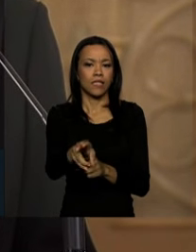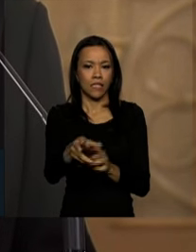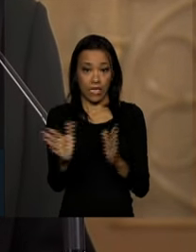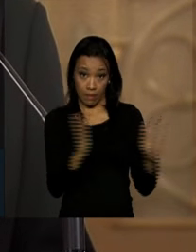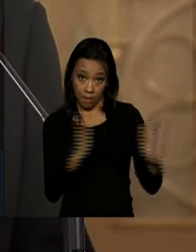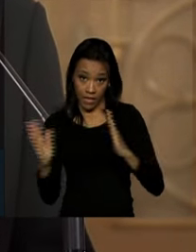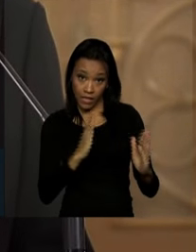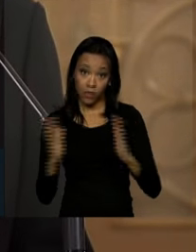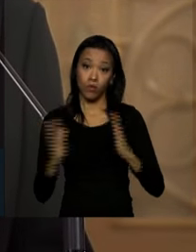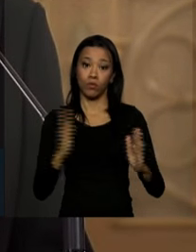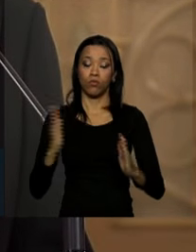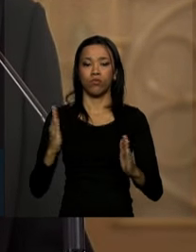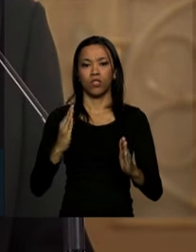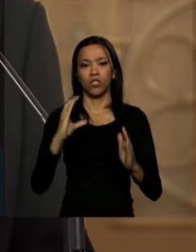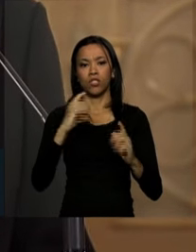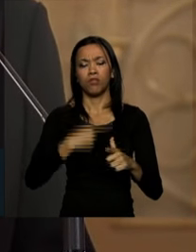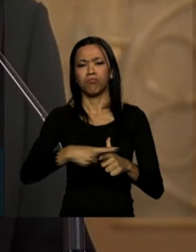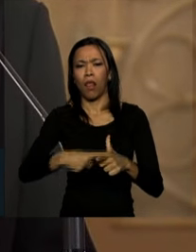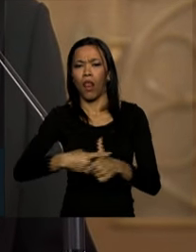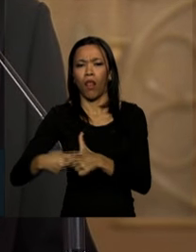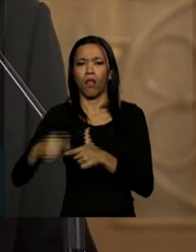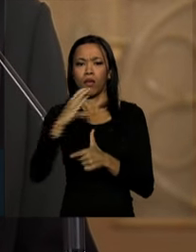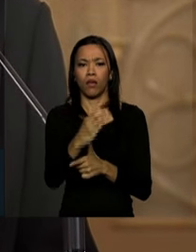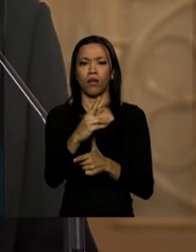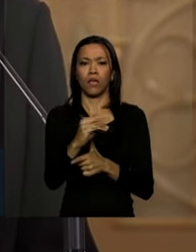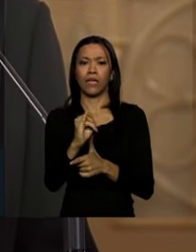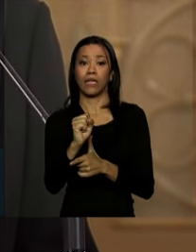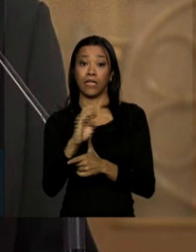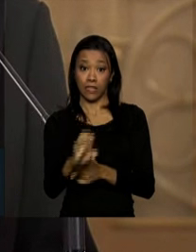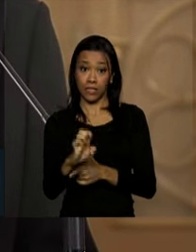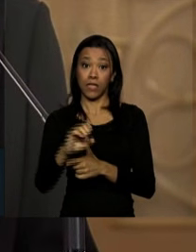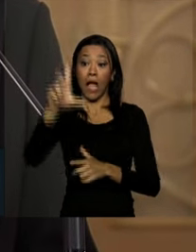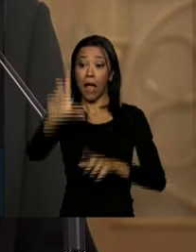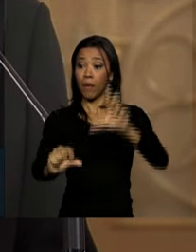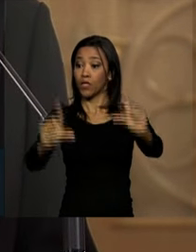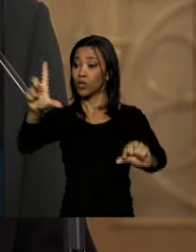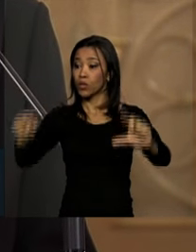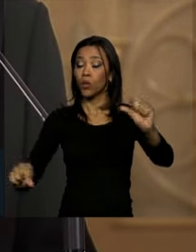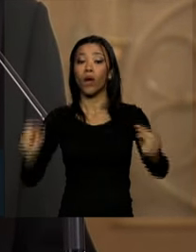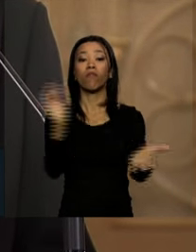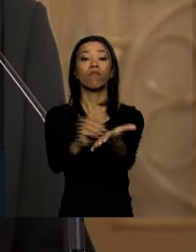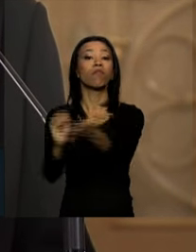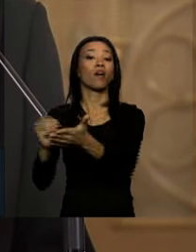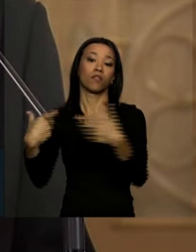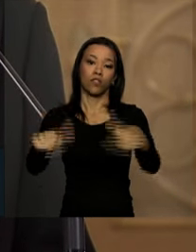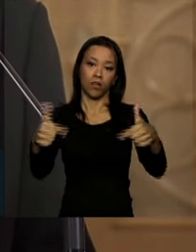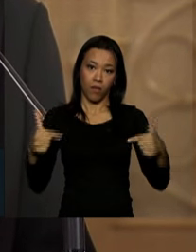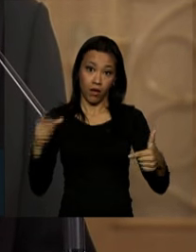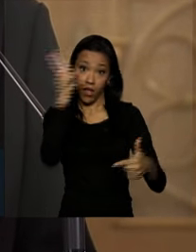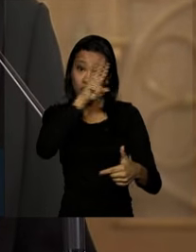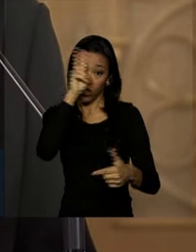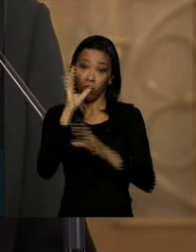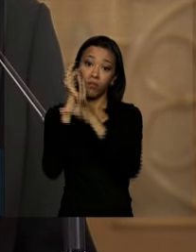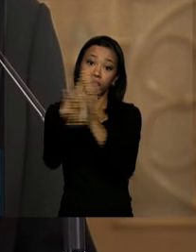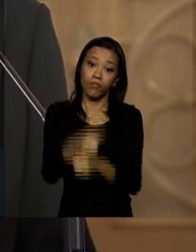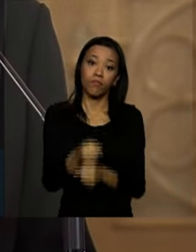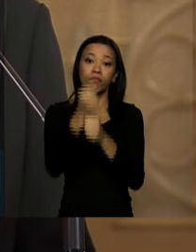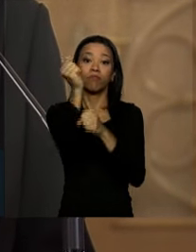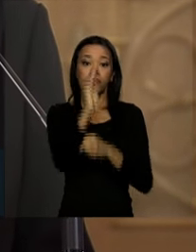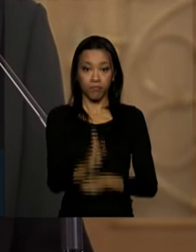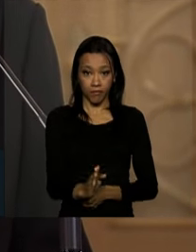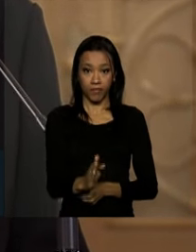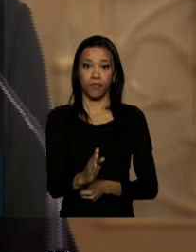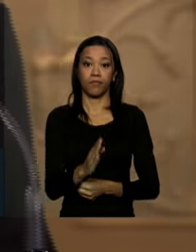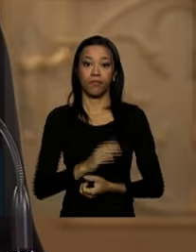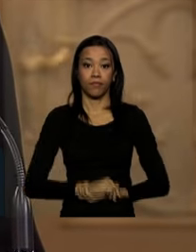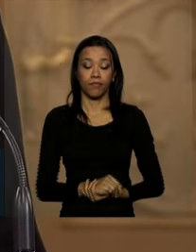período de crise internacional, um dos menores taxas de desemprego de toda a história do país. In the past